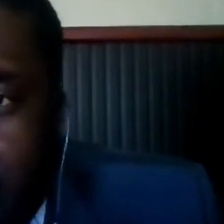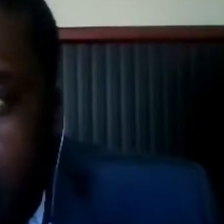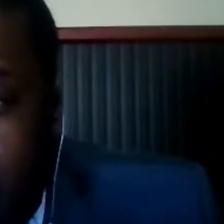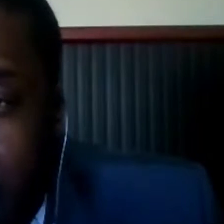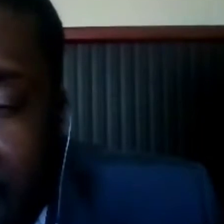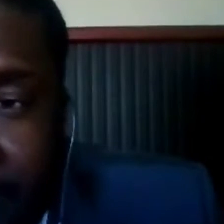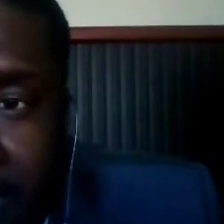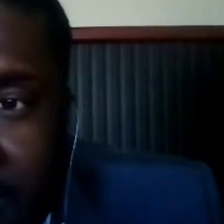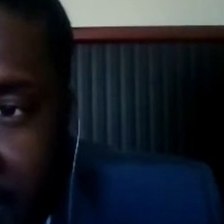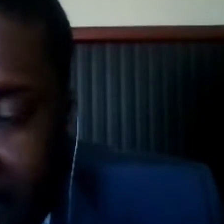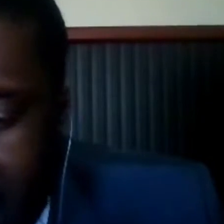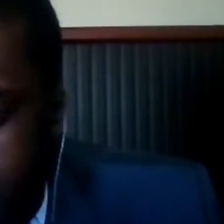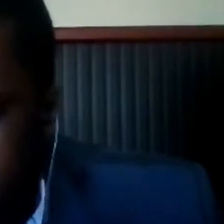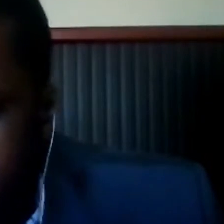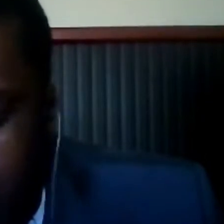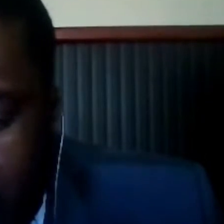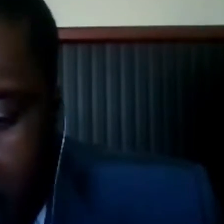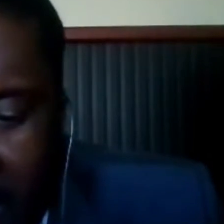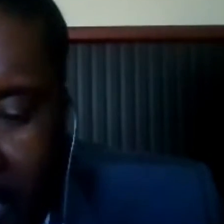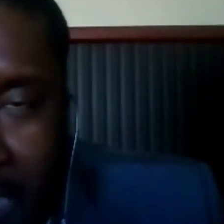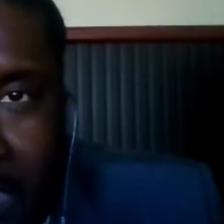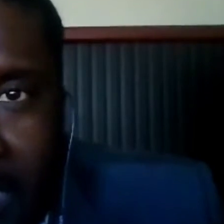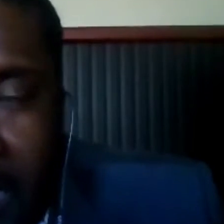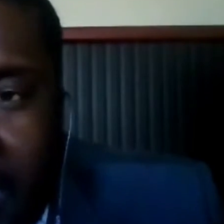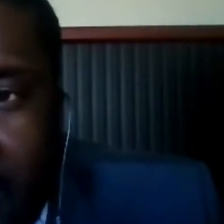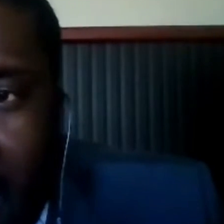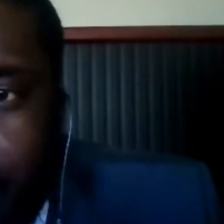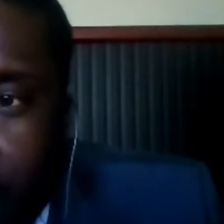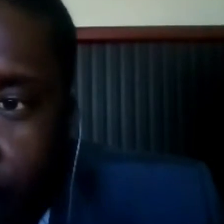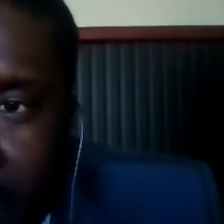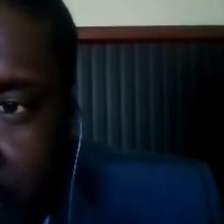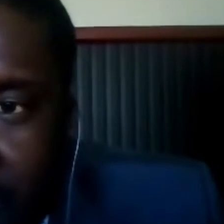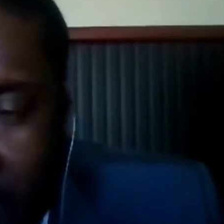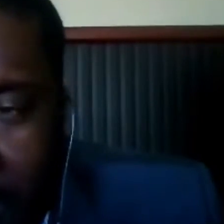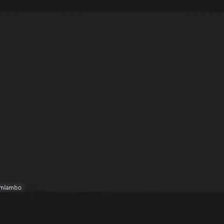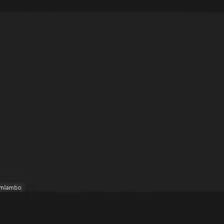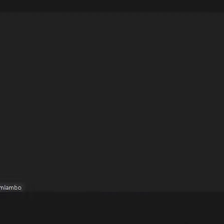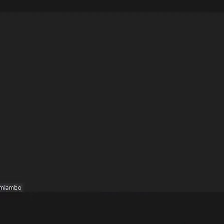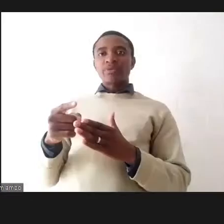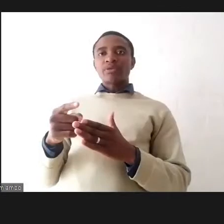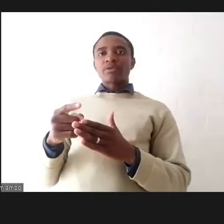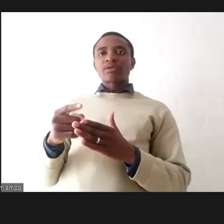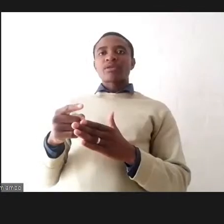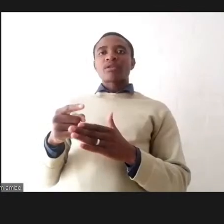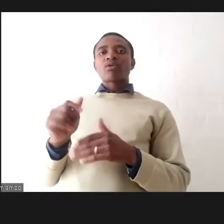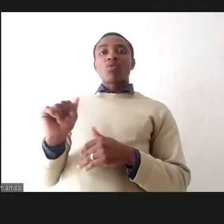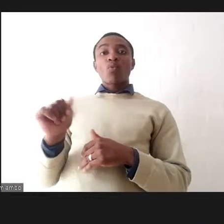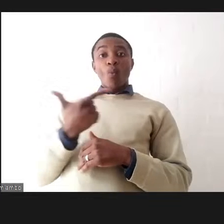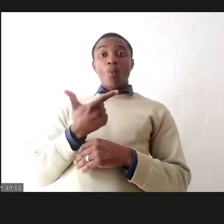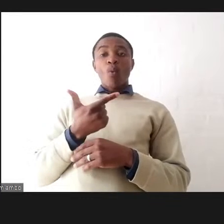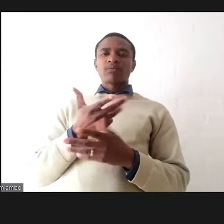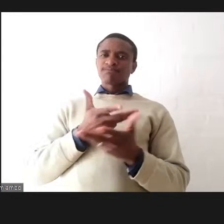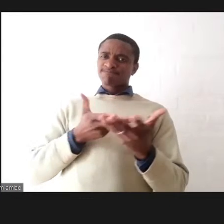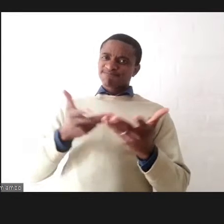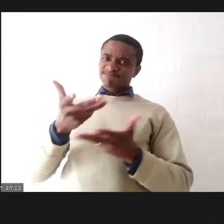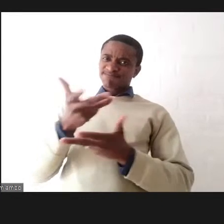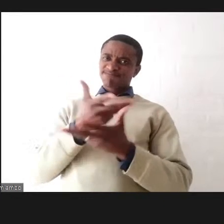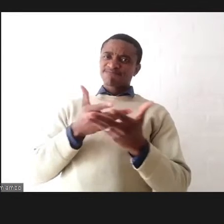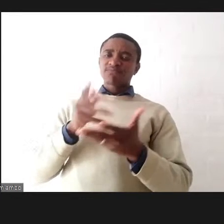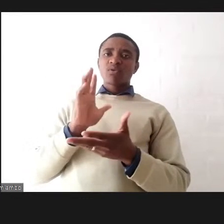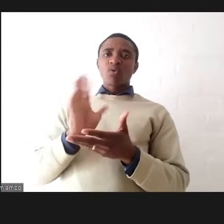hosting the summit sometime next week, upon which all the contributions would then be